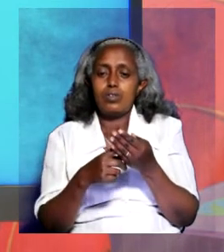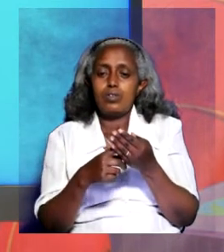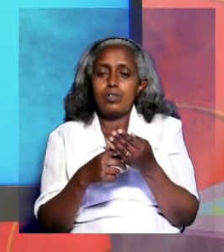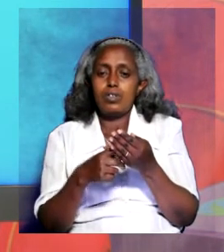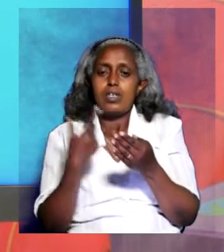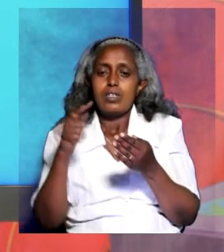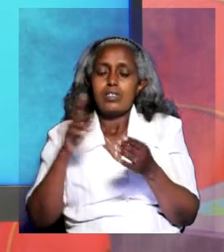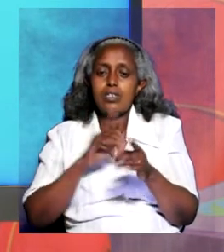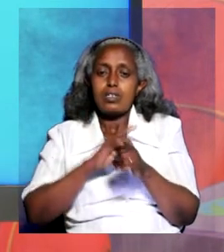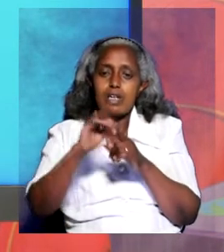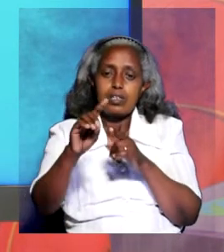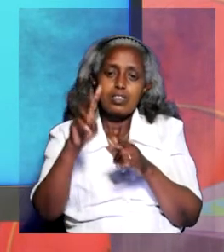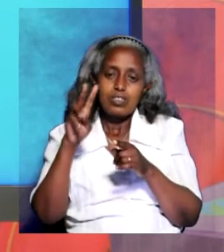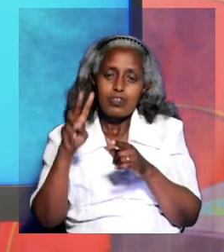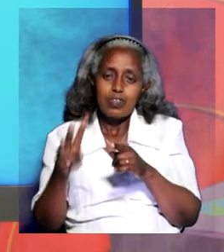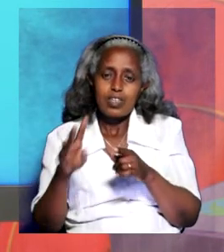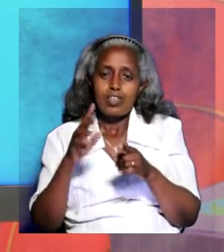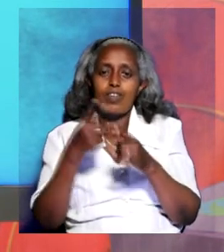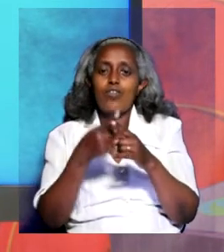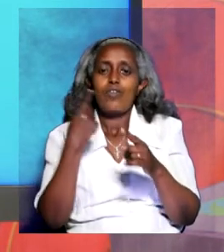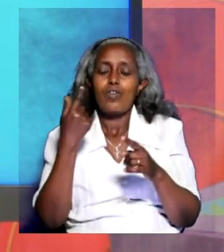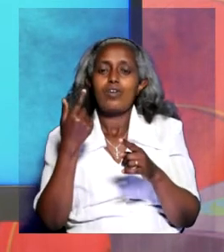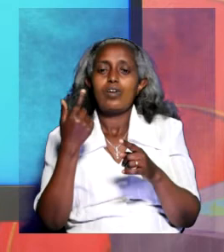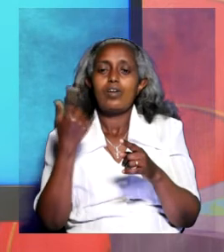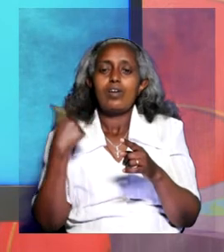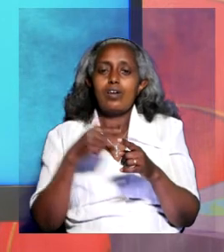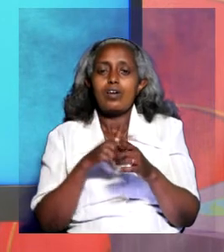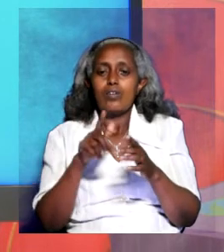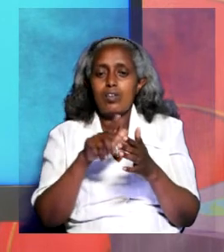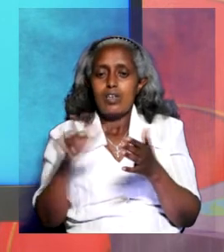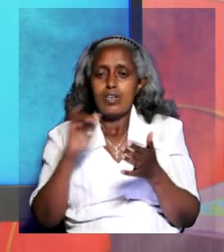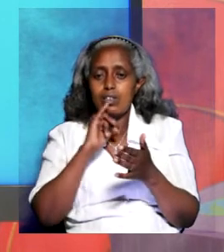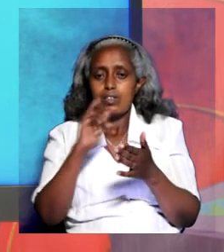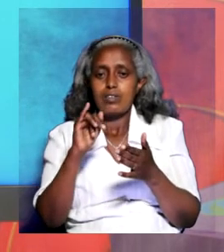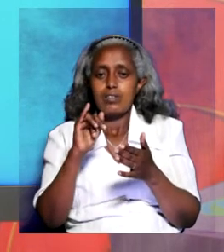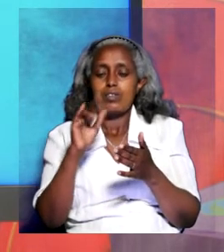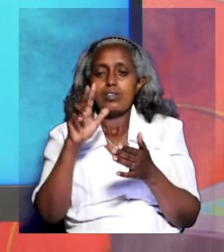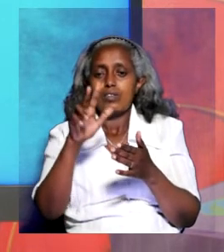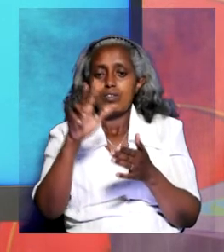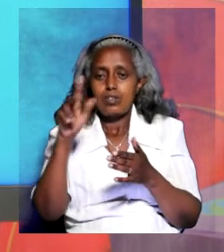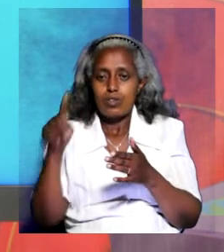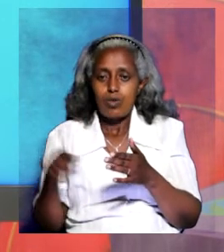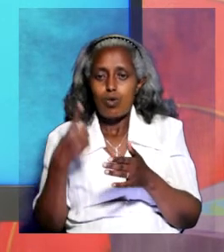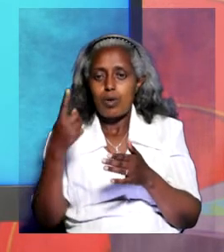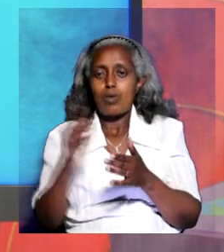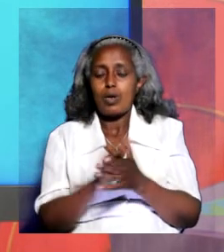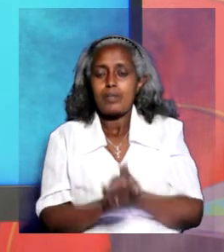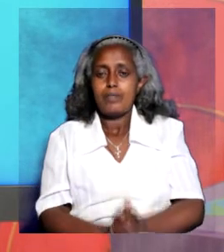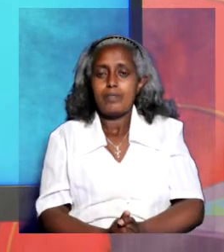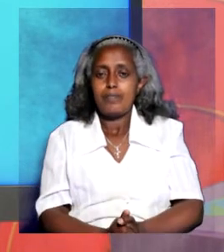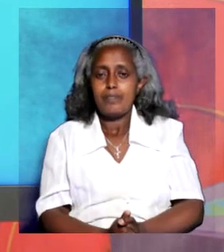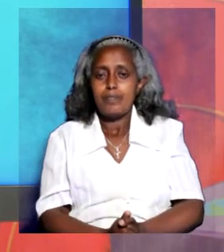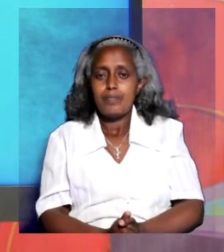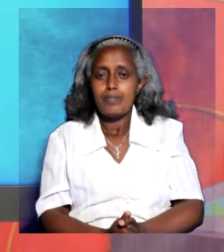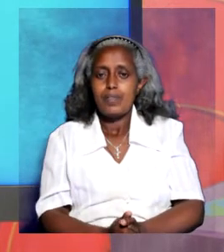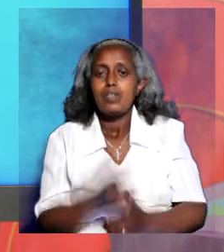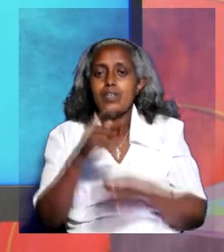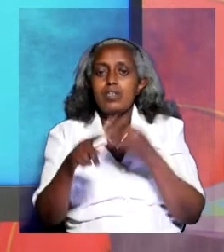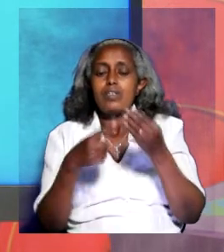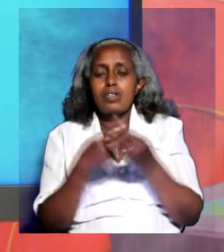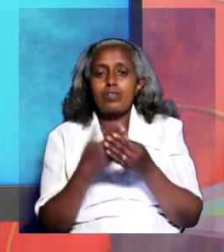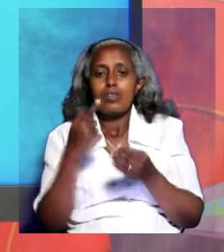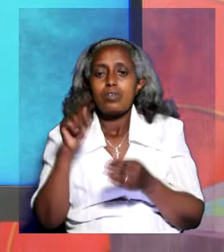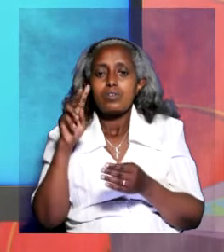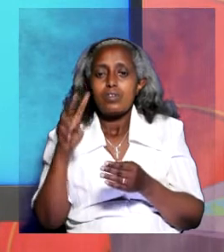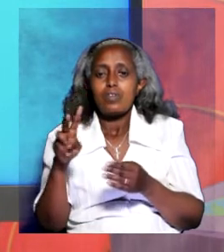Therefore, the direction vector for our line will also be it is 3, 1. Therefore, the